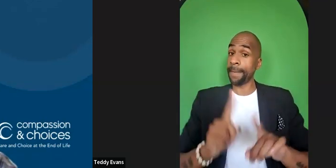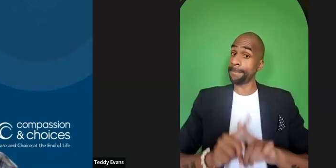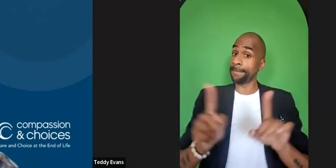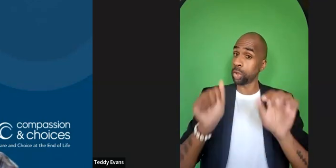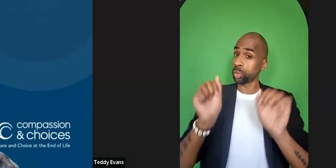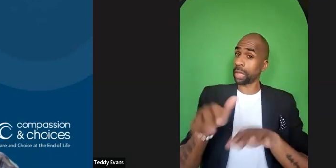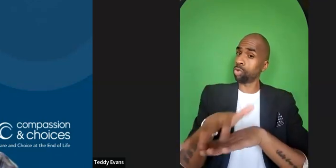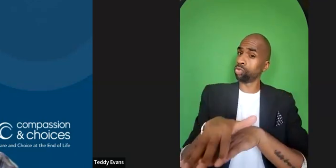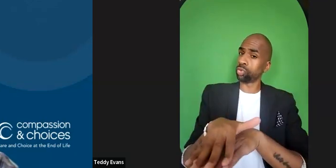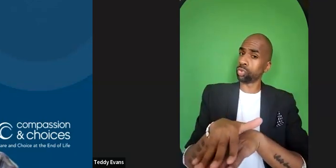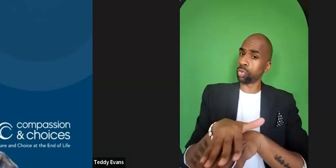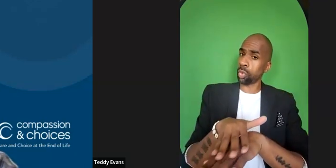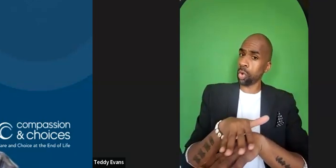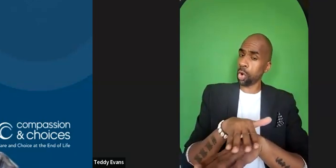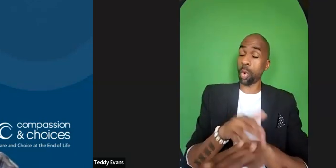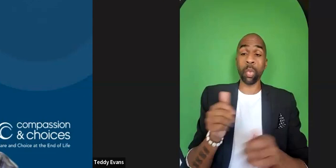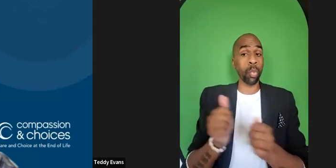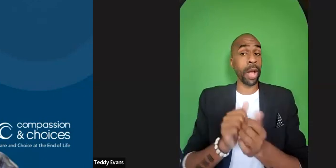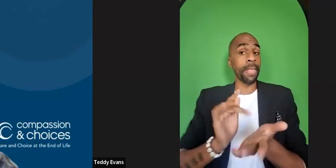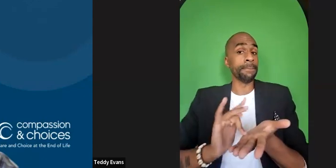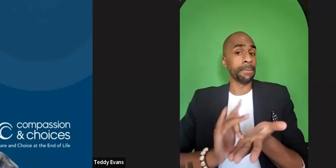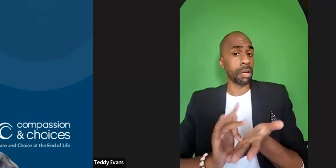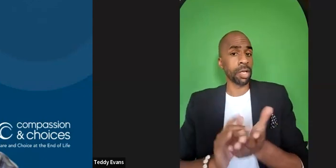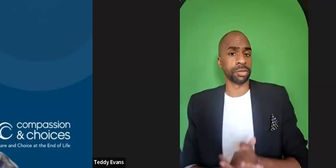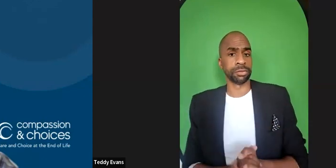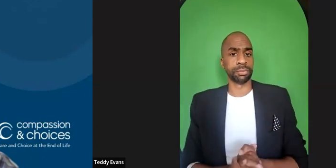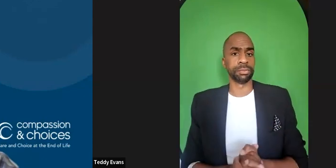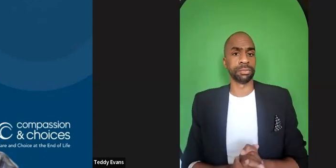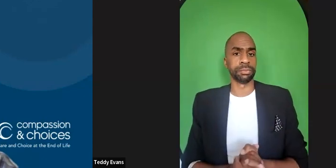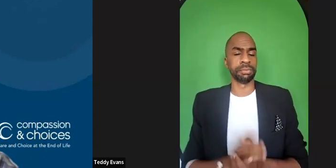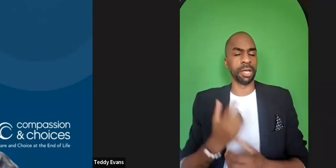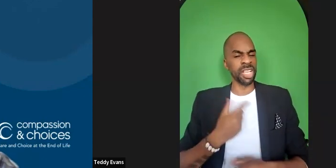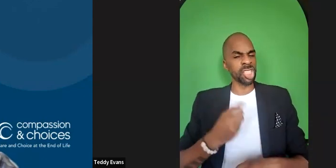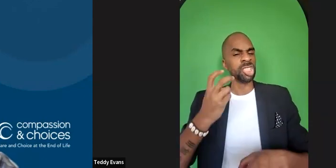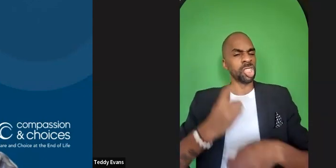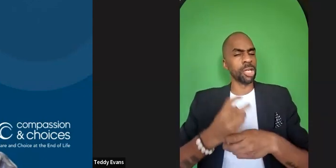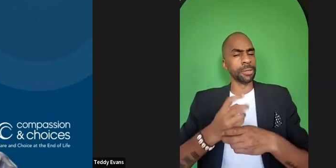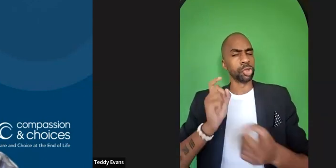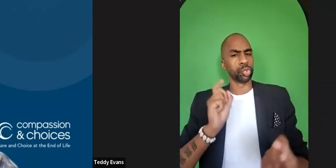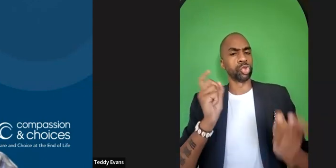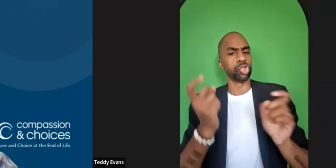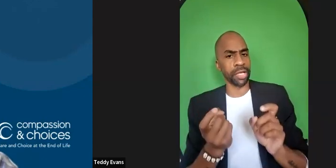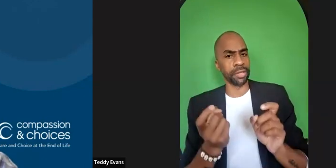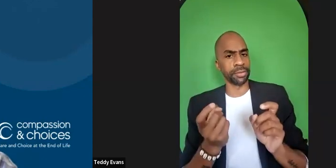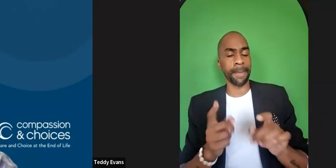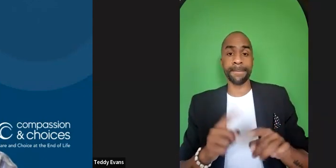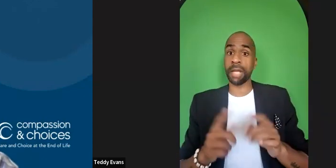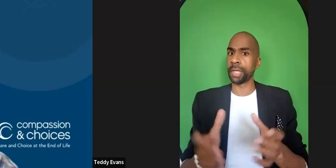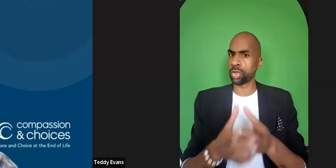newer medications, but it's very difficult to reverse. But There is a lot that can be